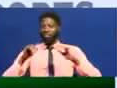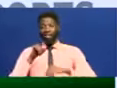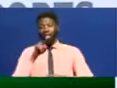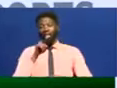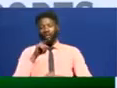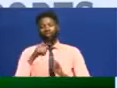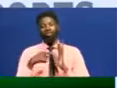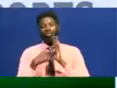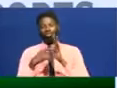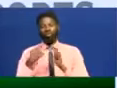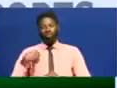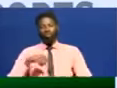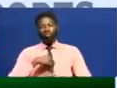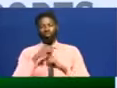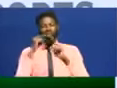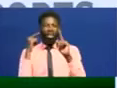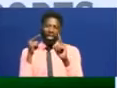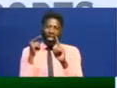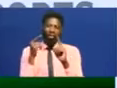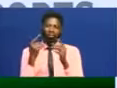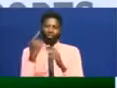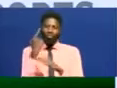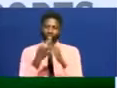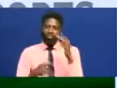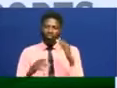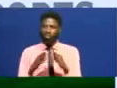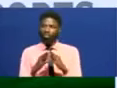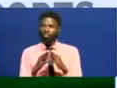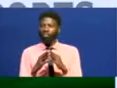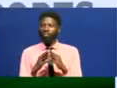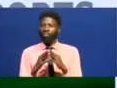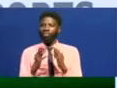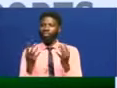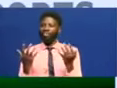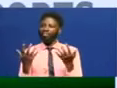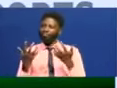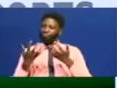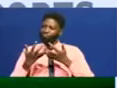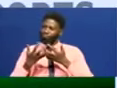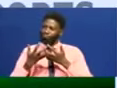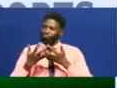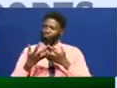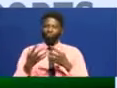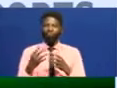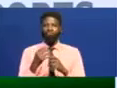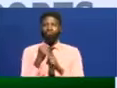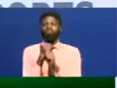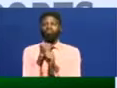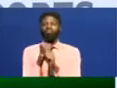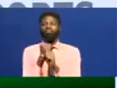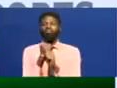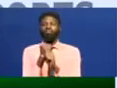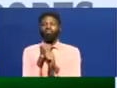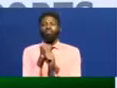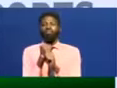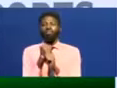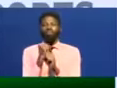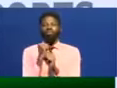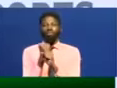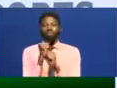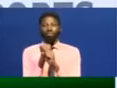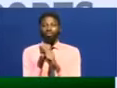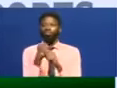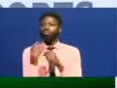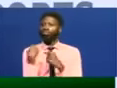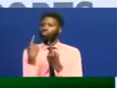desire to be coherent and to be synced in our operations. We have had